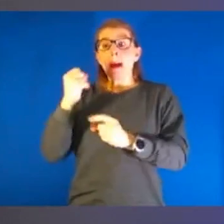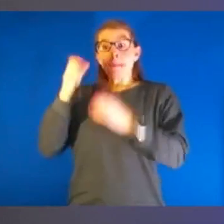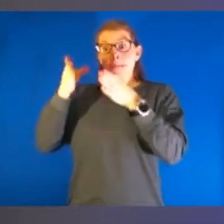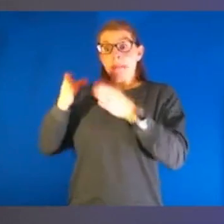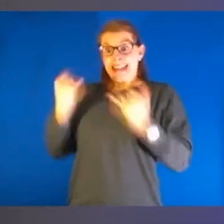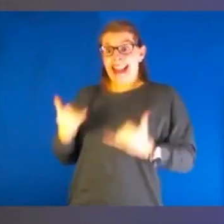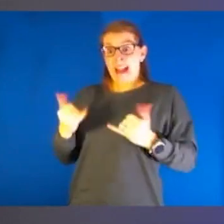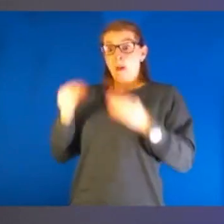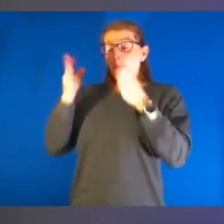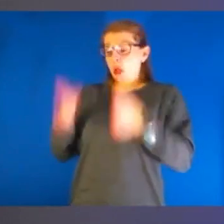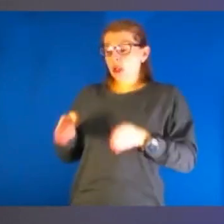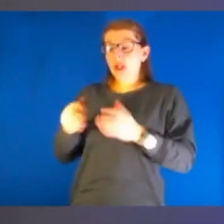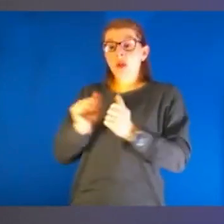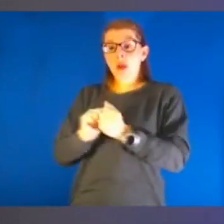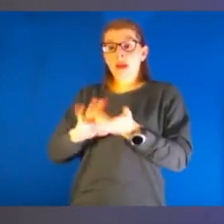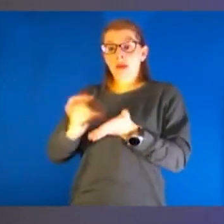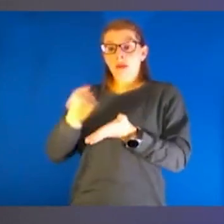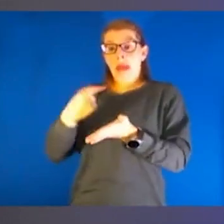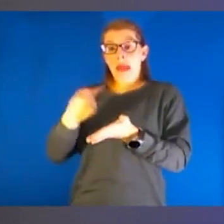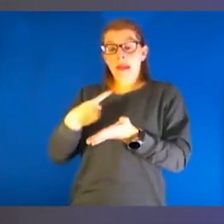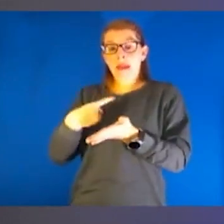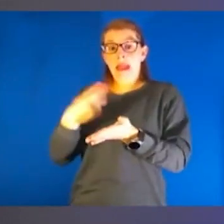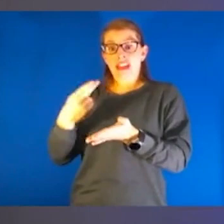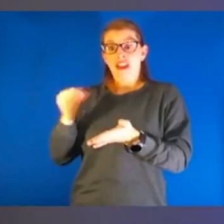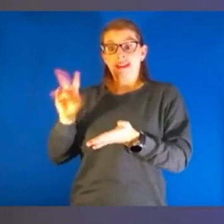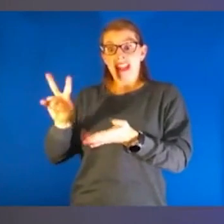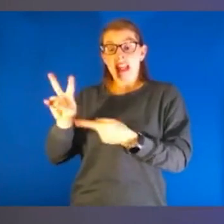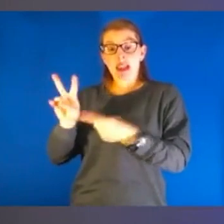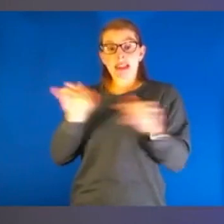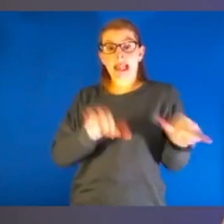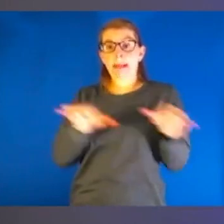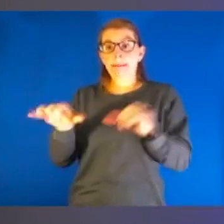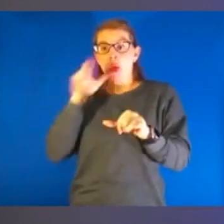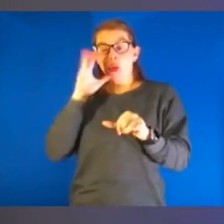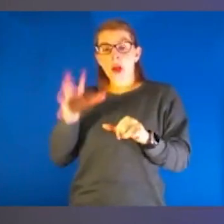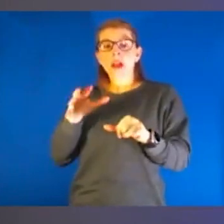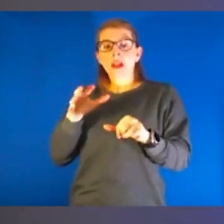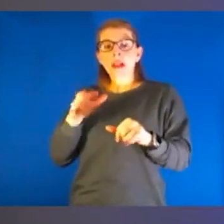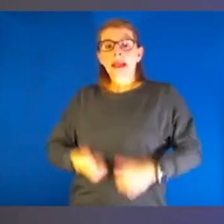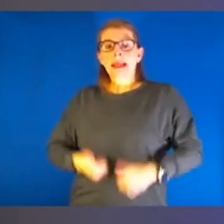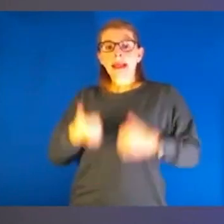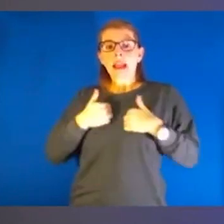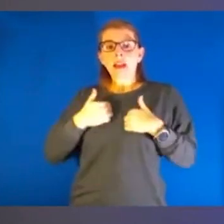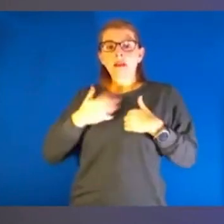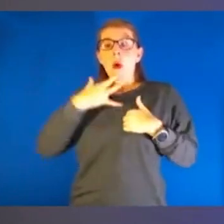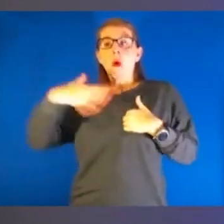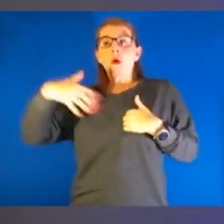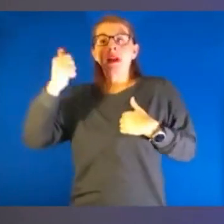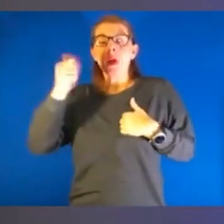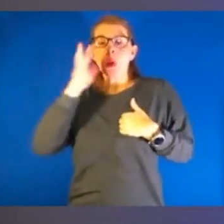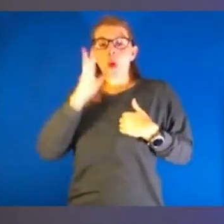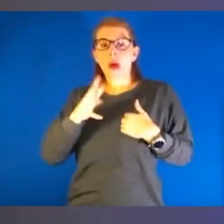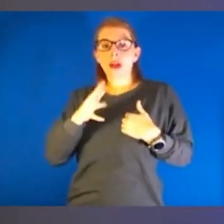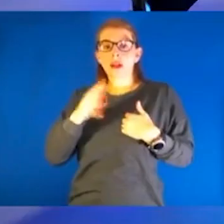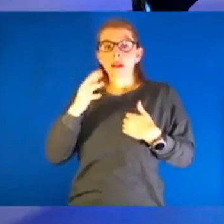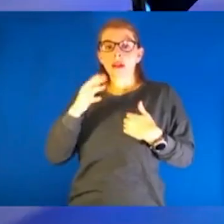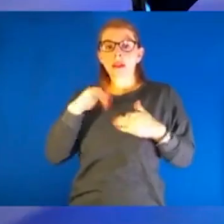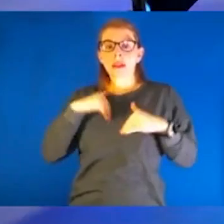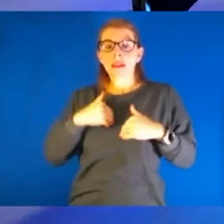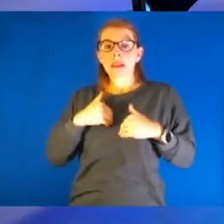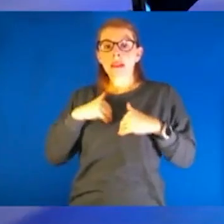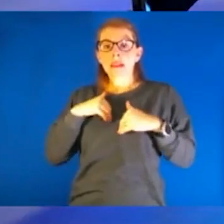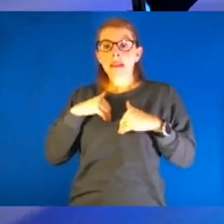undetectable, they're going to be like everybody else in the Midwest. They're going to live to be elderly, and they're going to die of a heart attack, just like all of us in here, right? Be careful with that. I don't